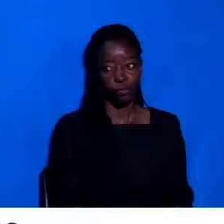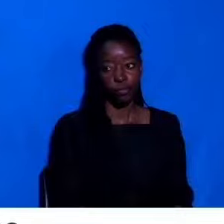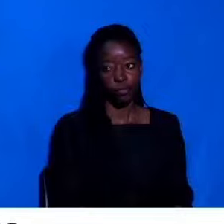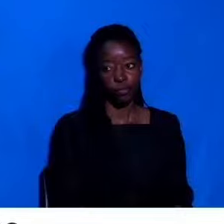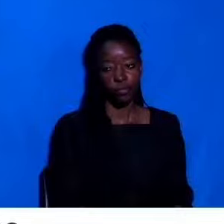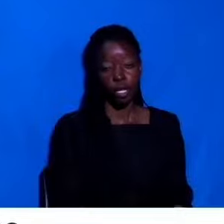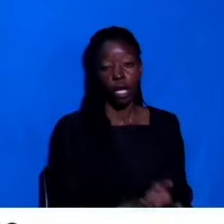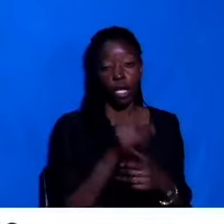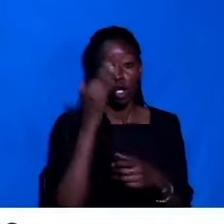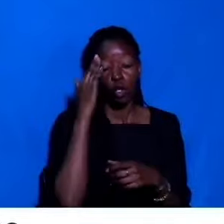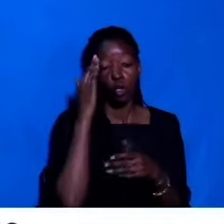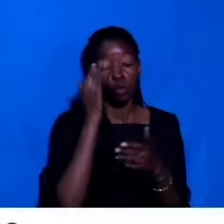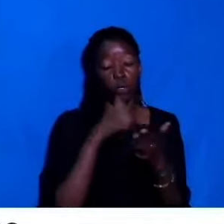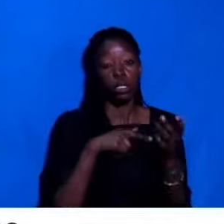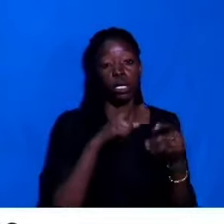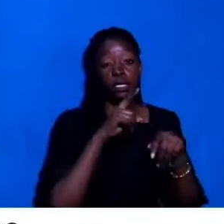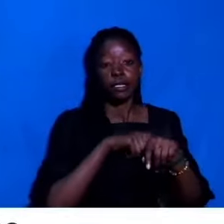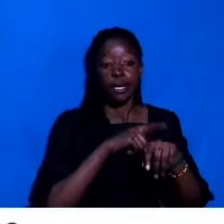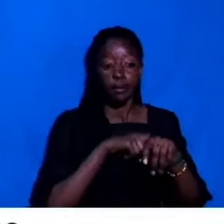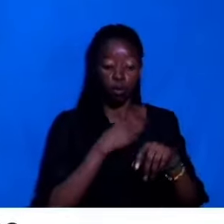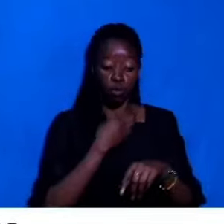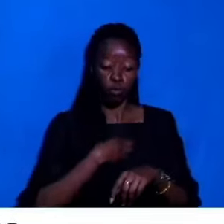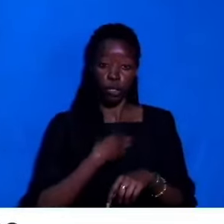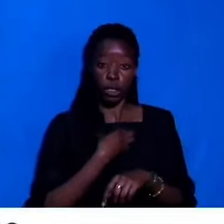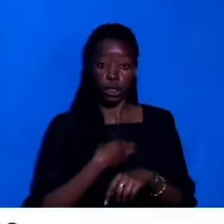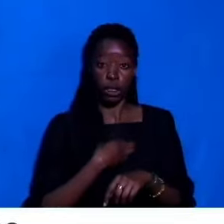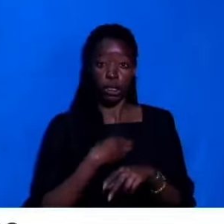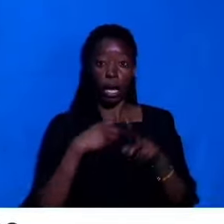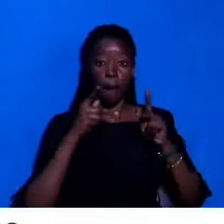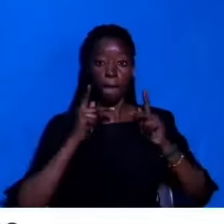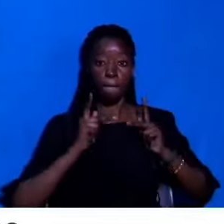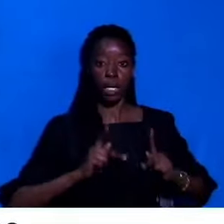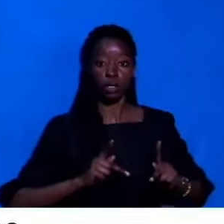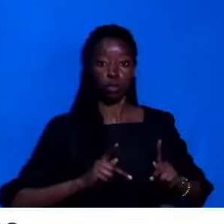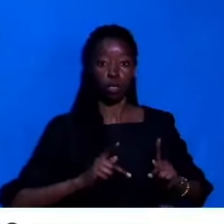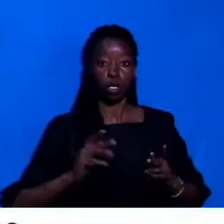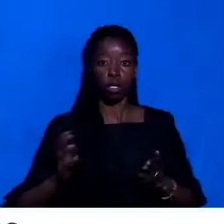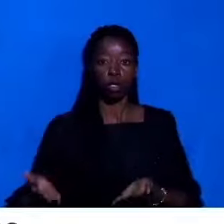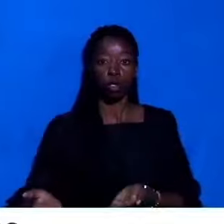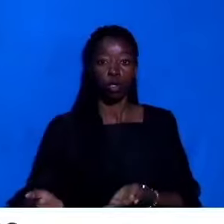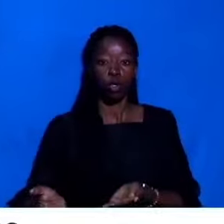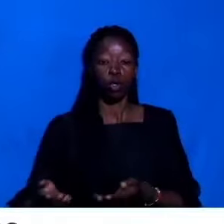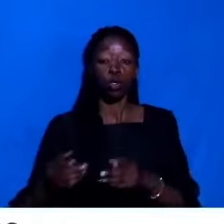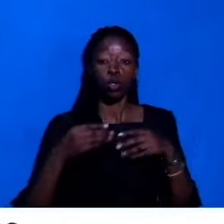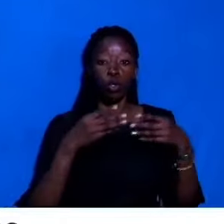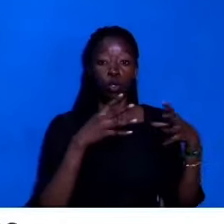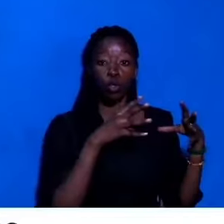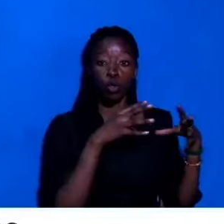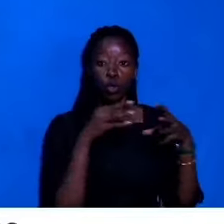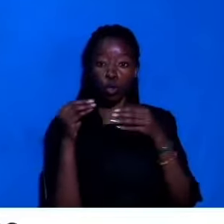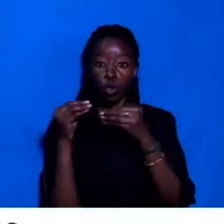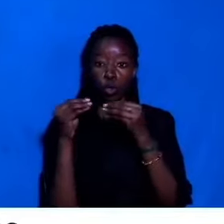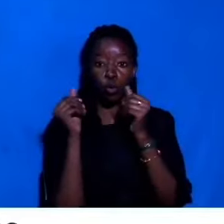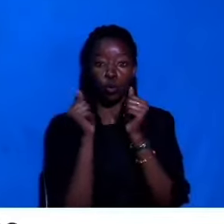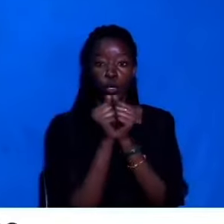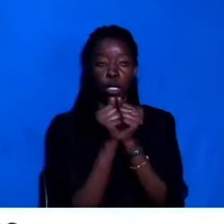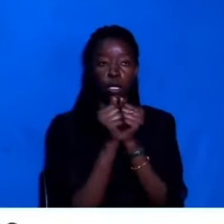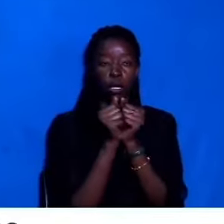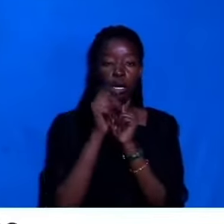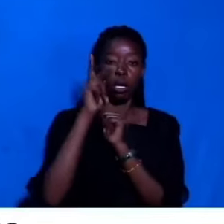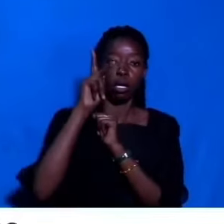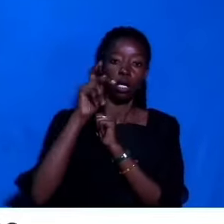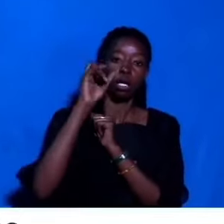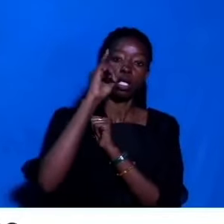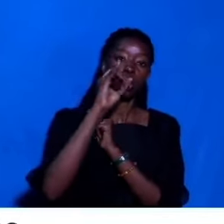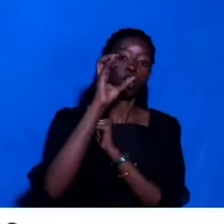You know, when you visited somebody, you went with a kiondo. You know kiondo? Nyinyi mnatumia makaratasi. You went